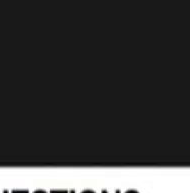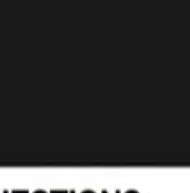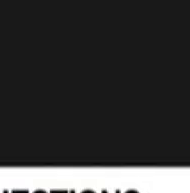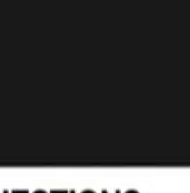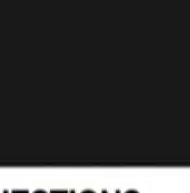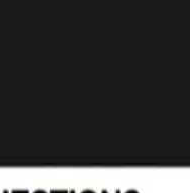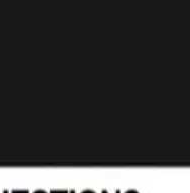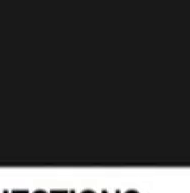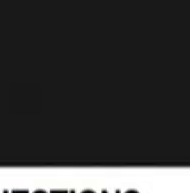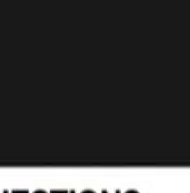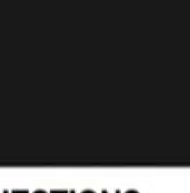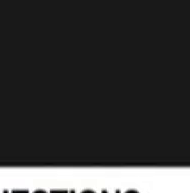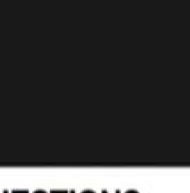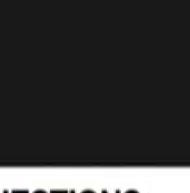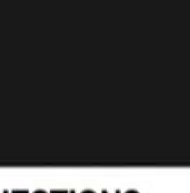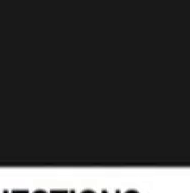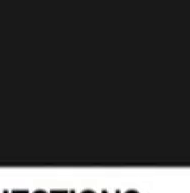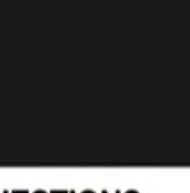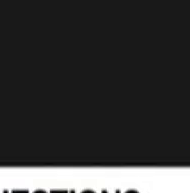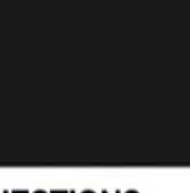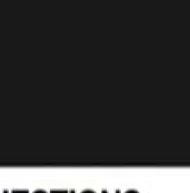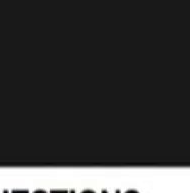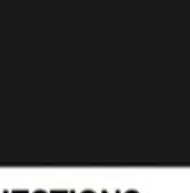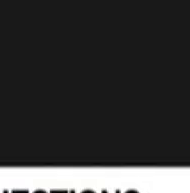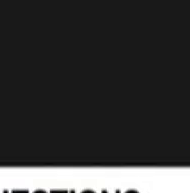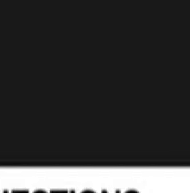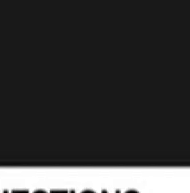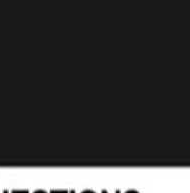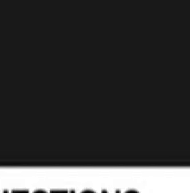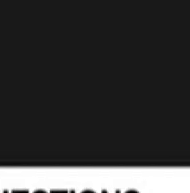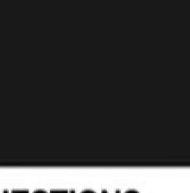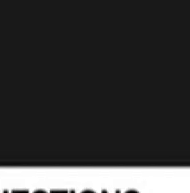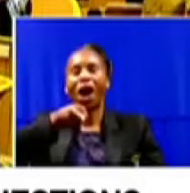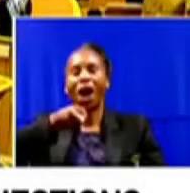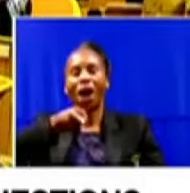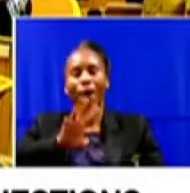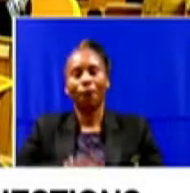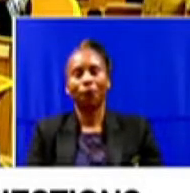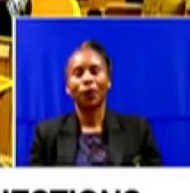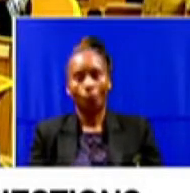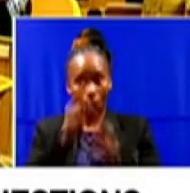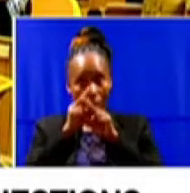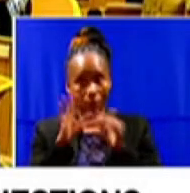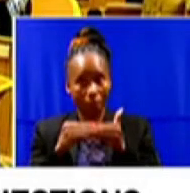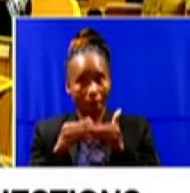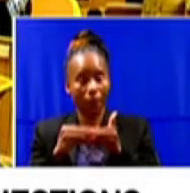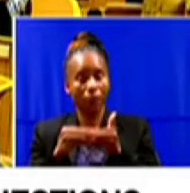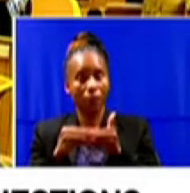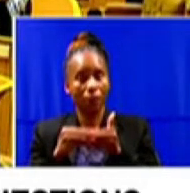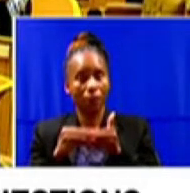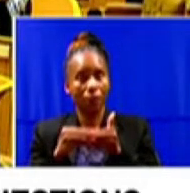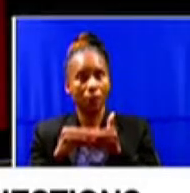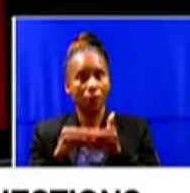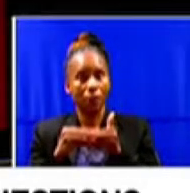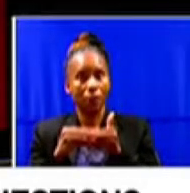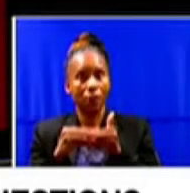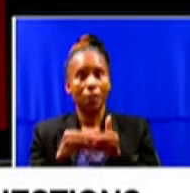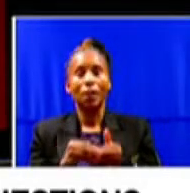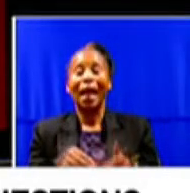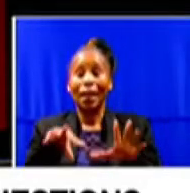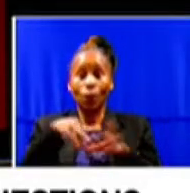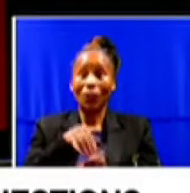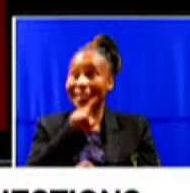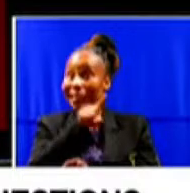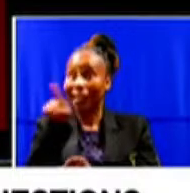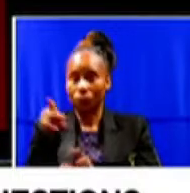members. Point of order. Honorable members, including those on the virtual platform, can